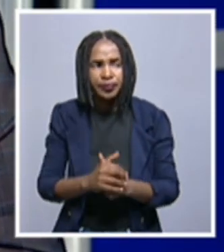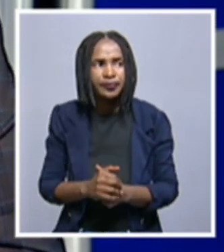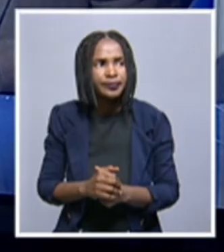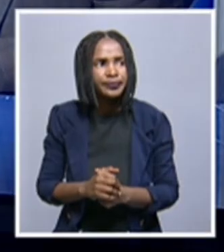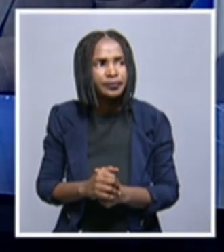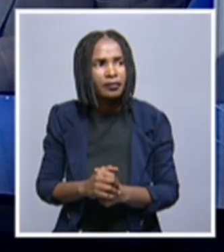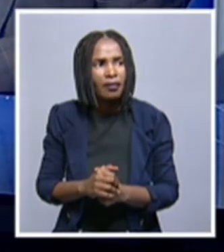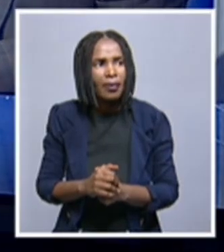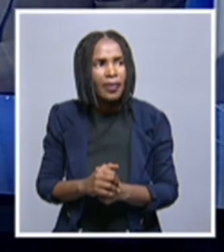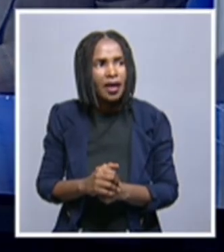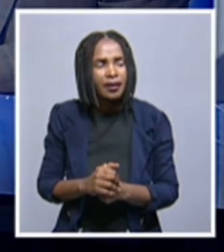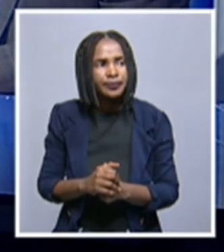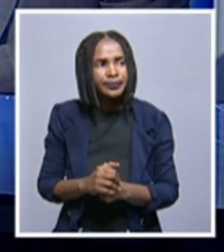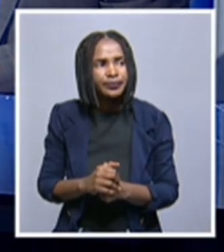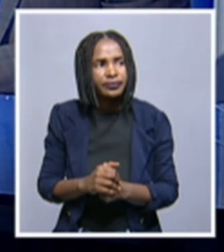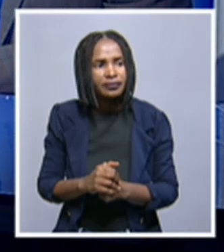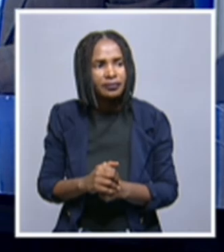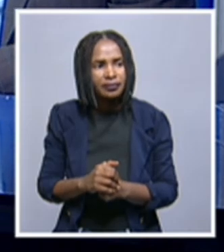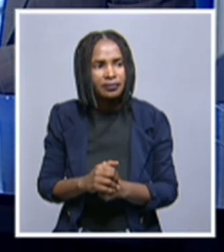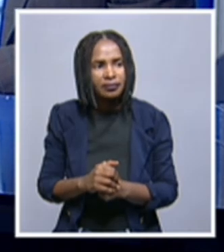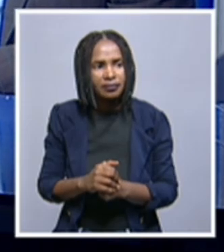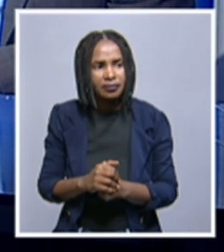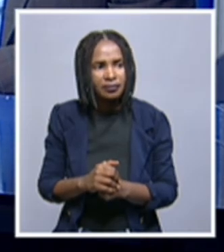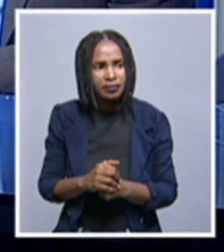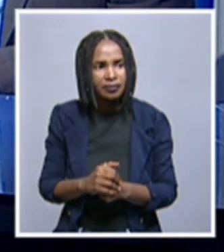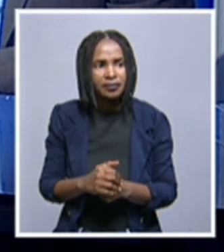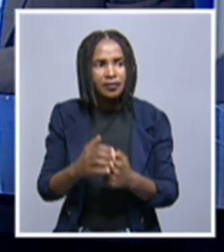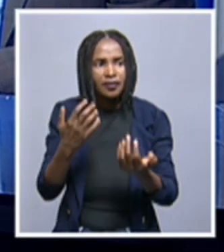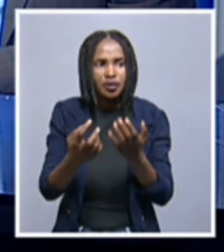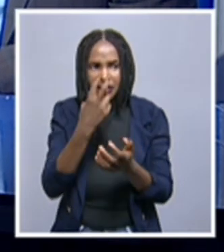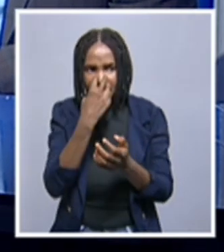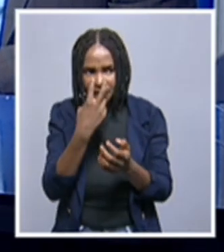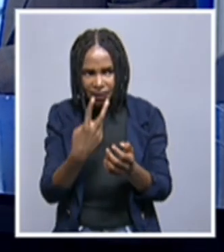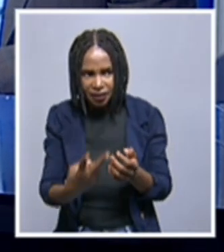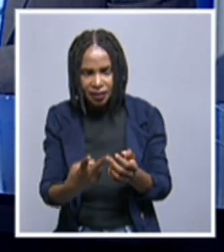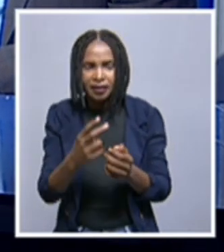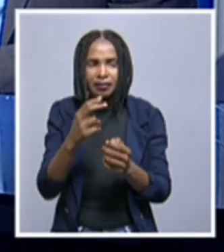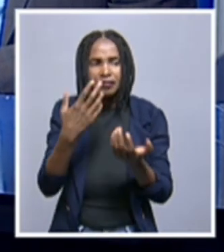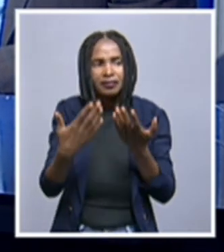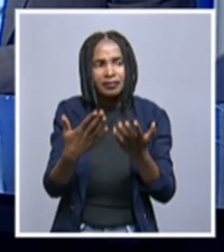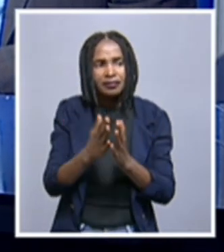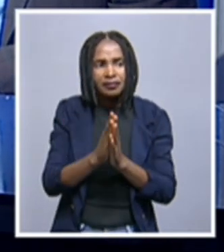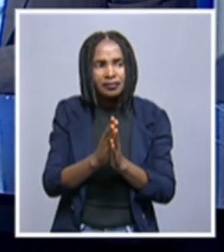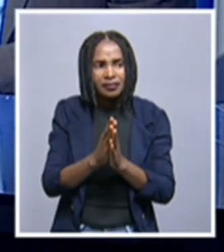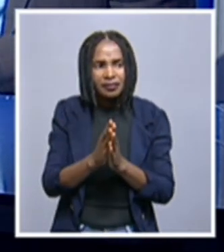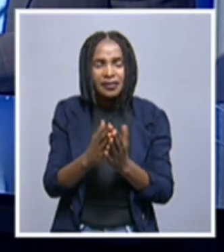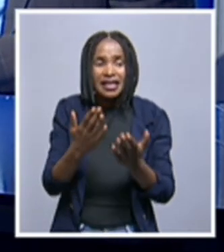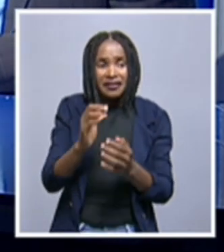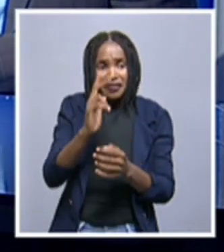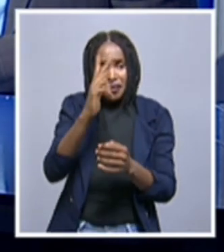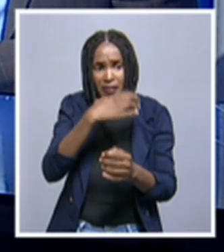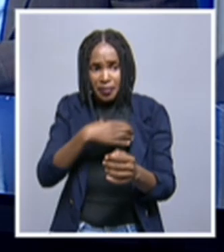so much for clarifying that. So it's really just dependent on the character of the individual and whether the investors are